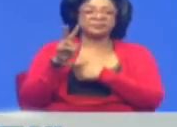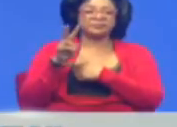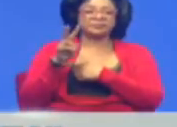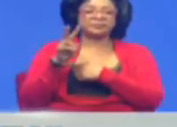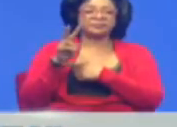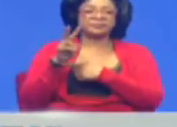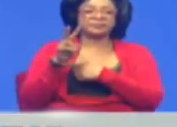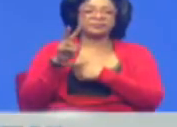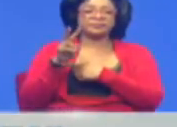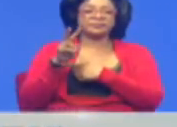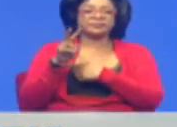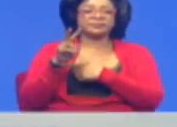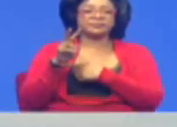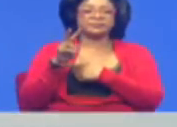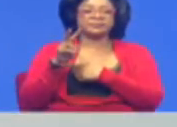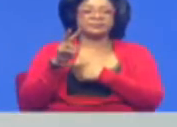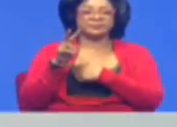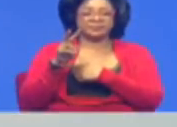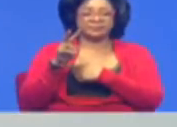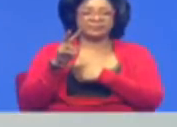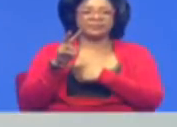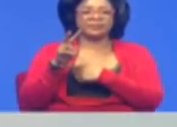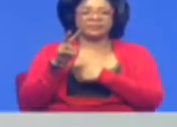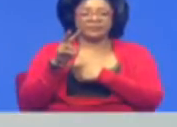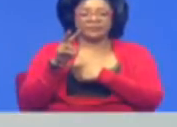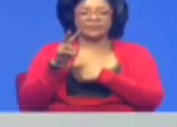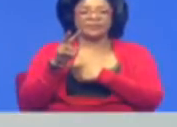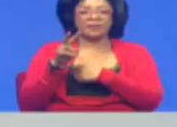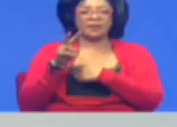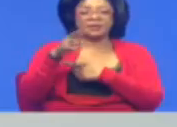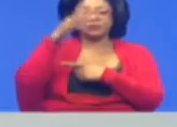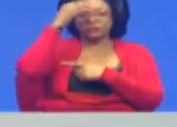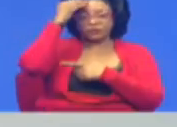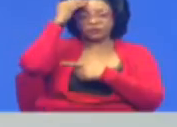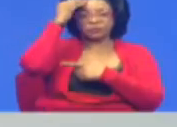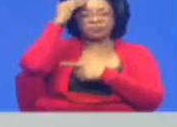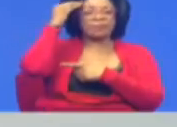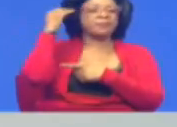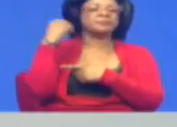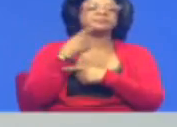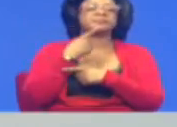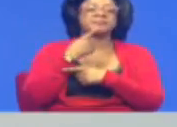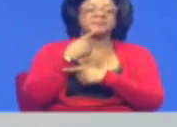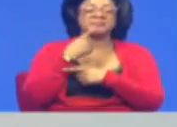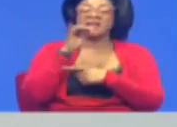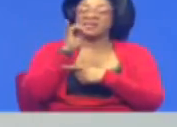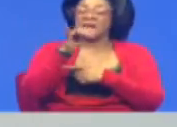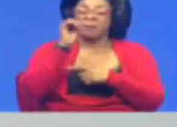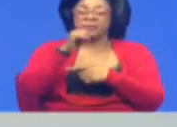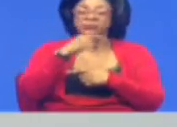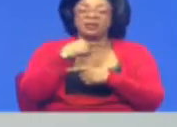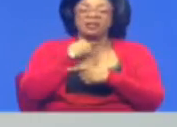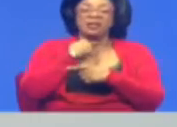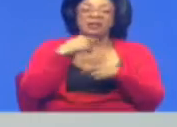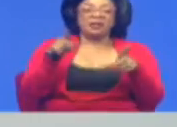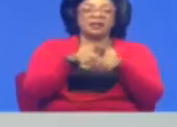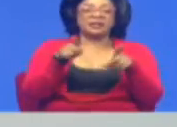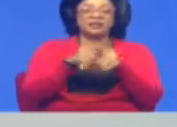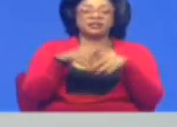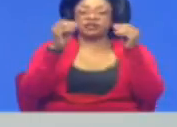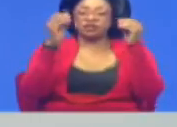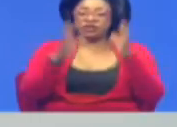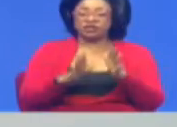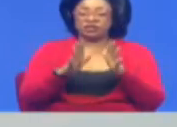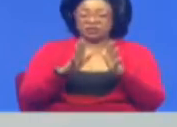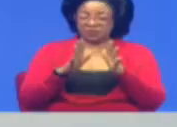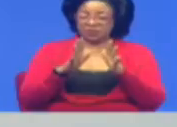All right, education matters now, and plans to reopen schools in January may take a hit as giant teachers union